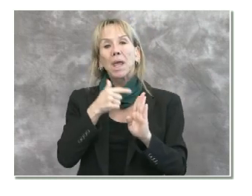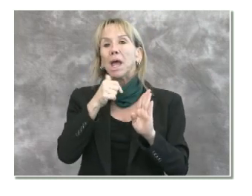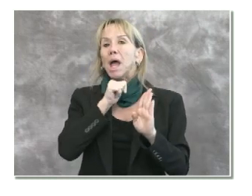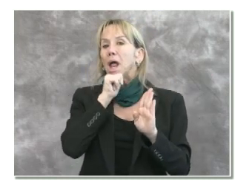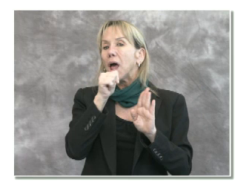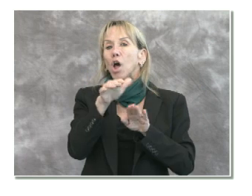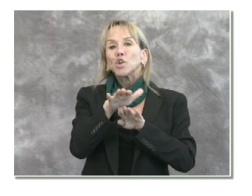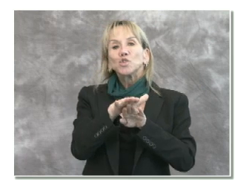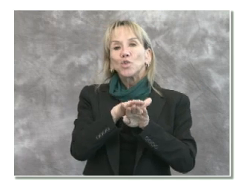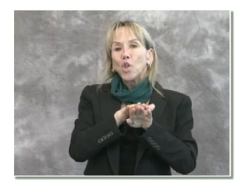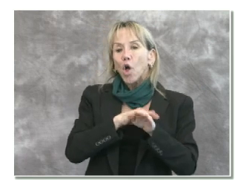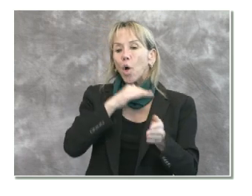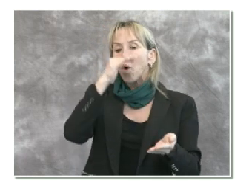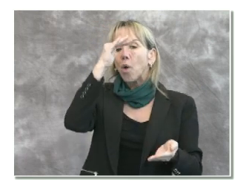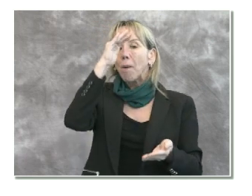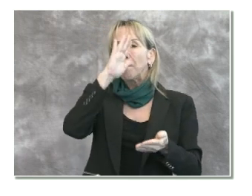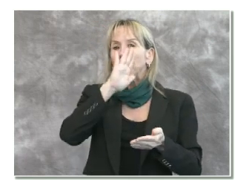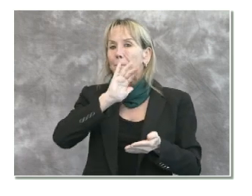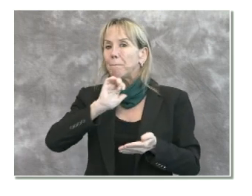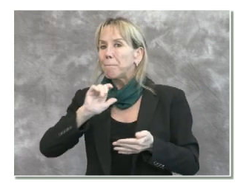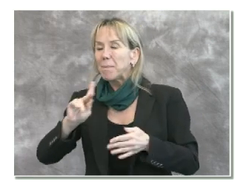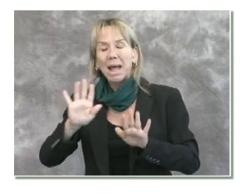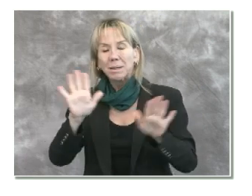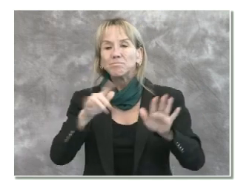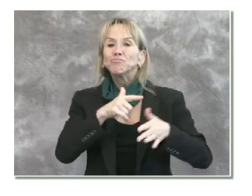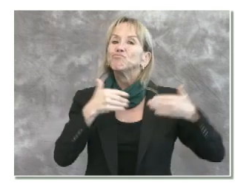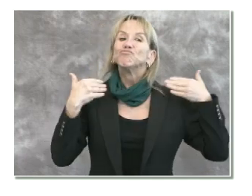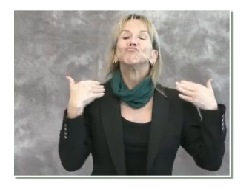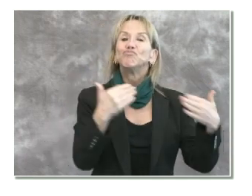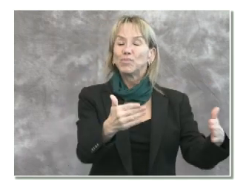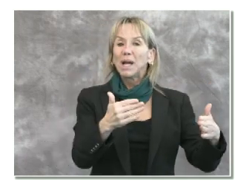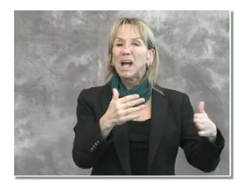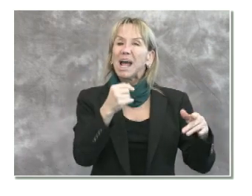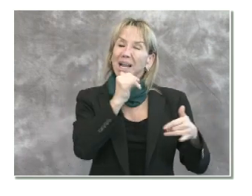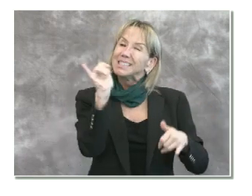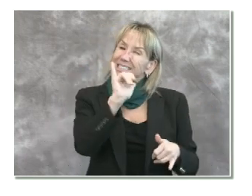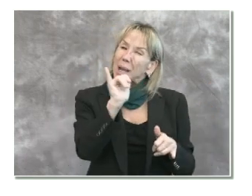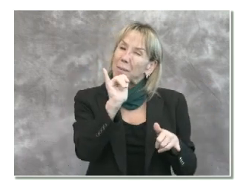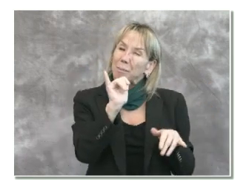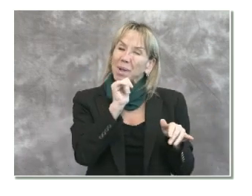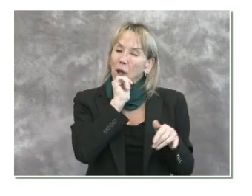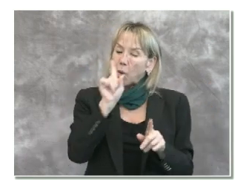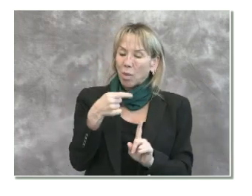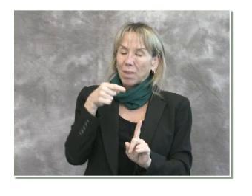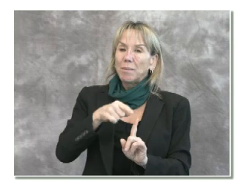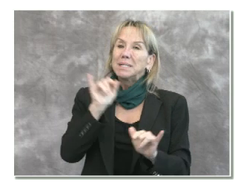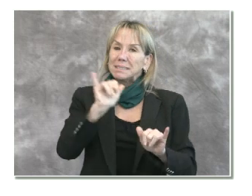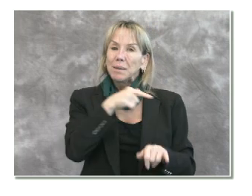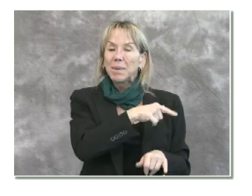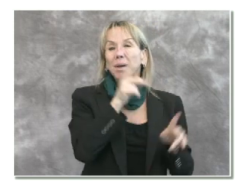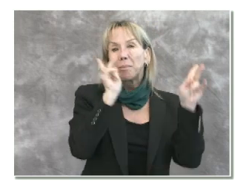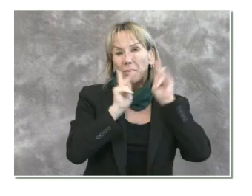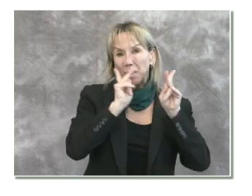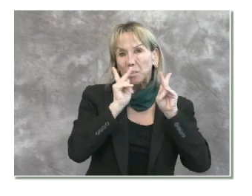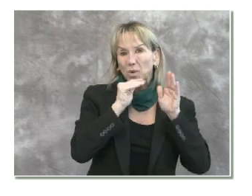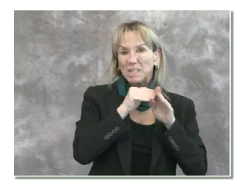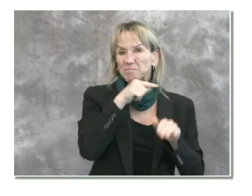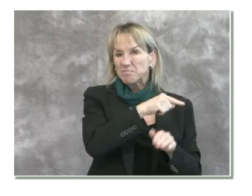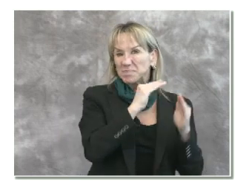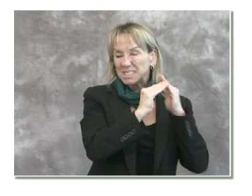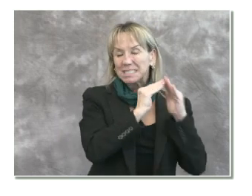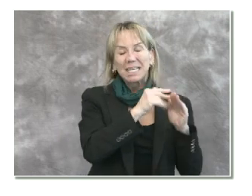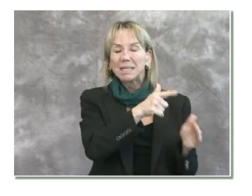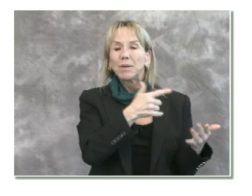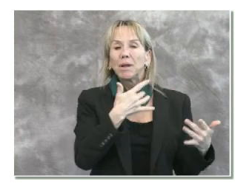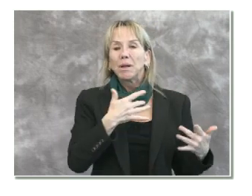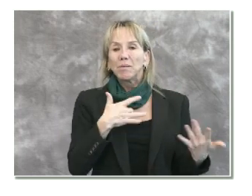unwind, but they did have the public lose the same commitment that they had had in the early days. And so if you look at this chart, what you